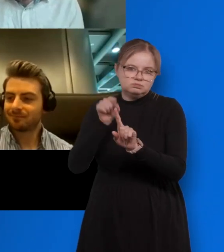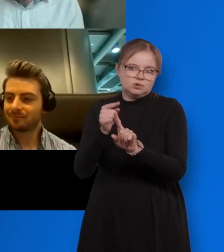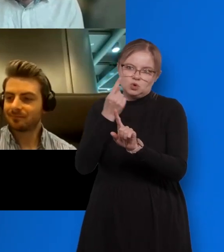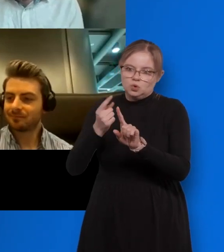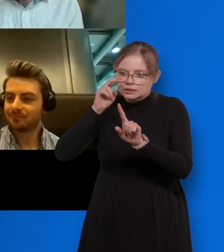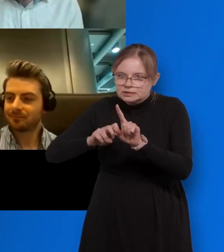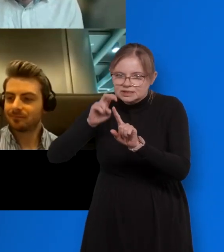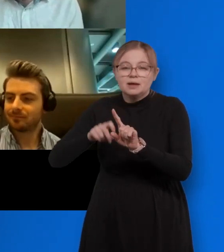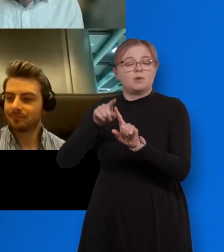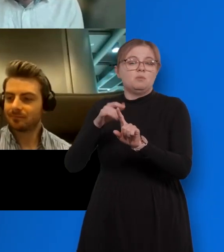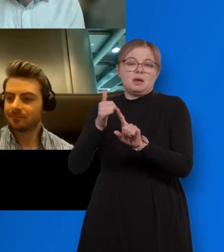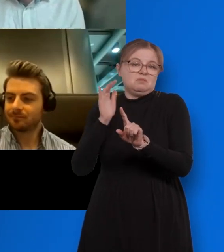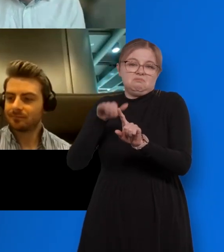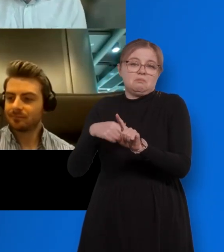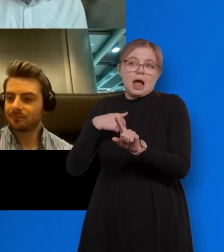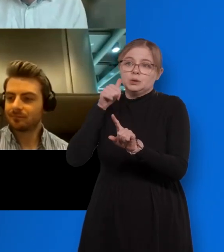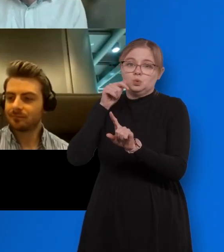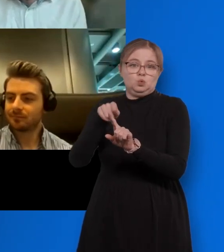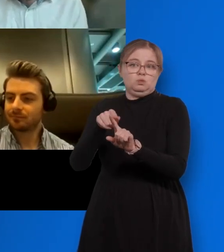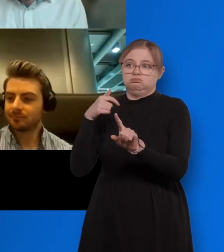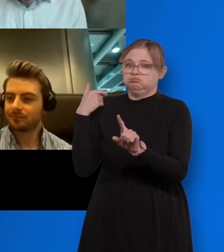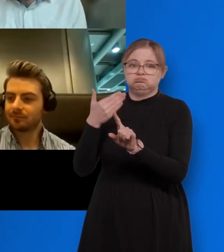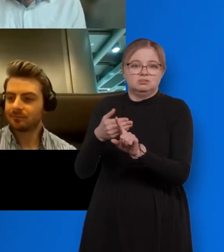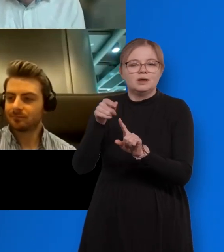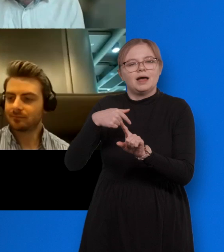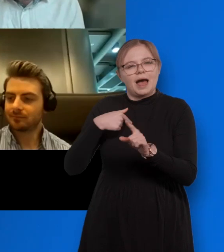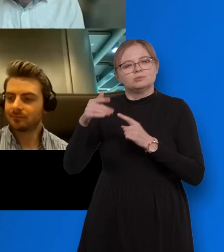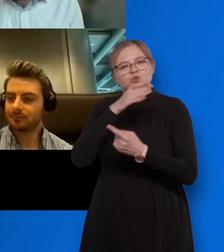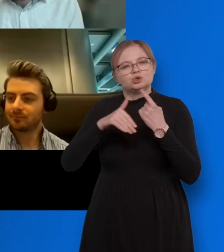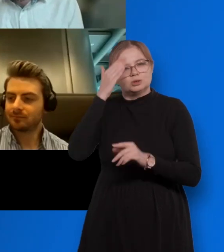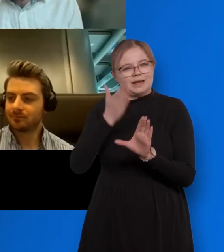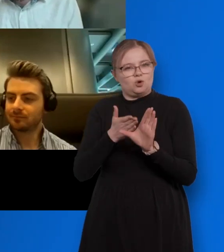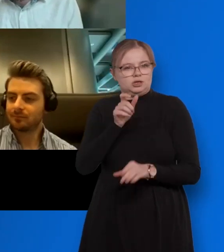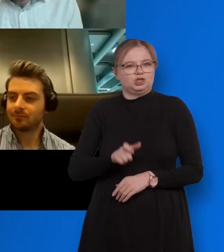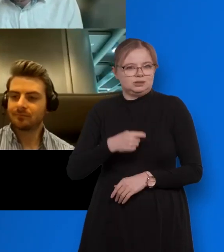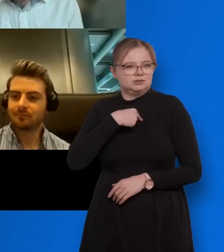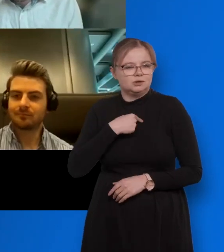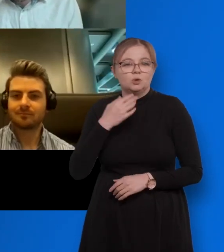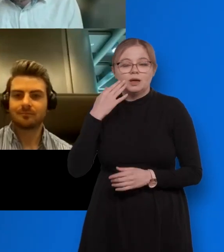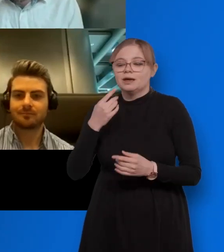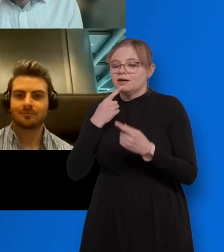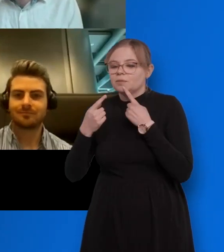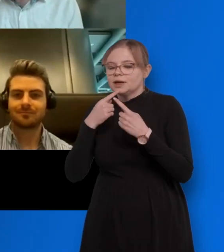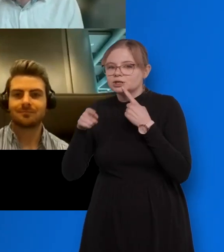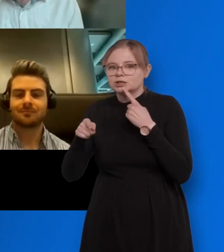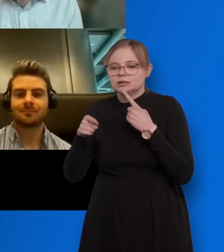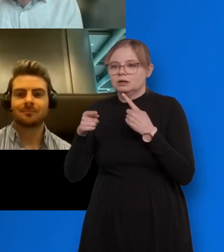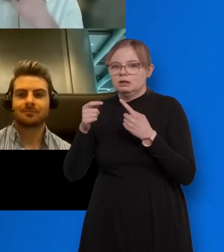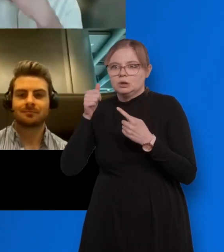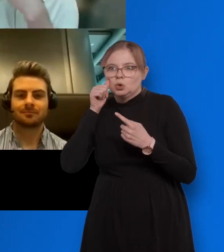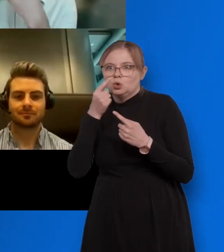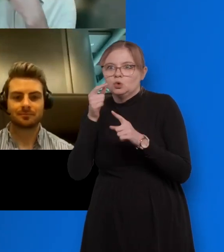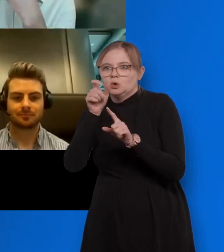simply know, and then it's even harder. I'm a social psychologist, so once you have information in mind, it's really hard to ignore